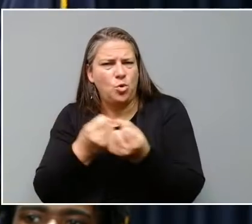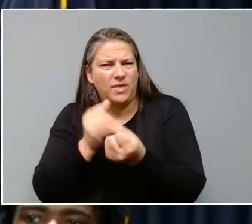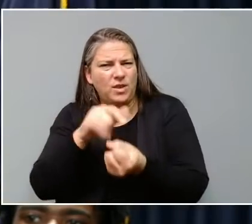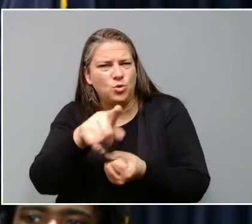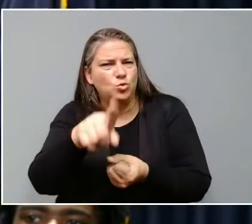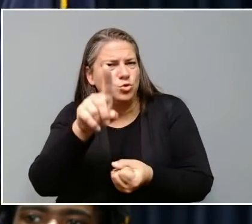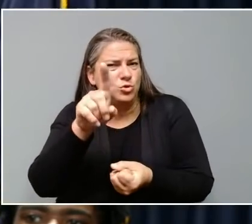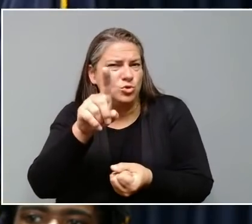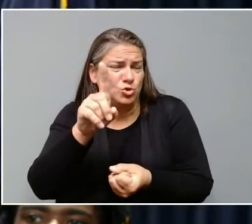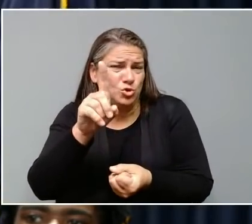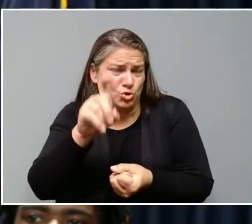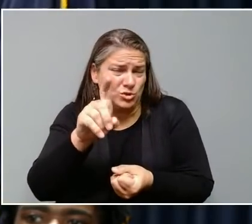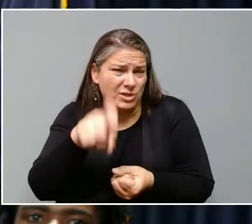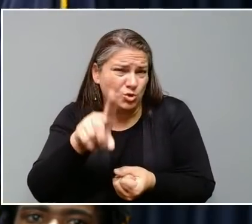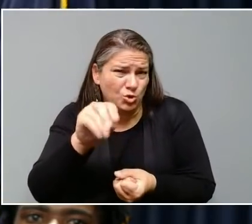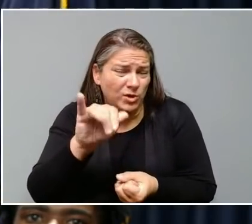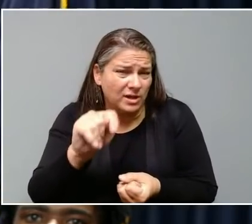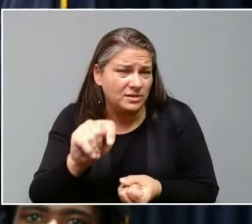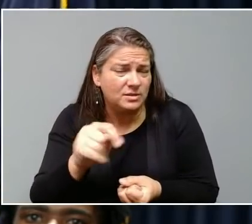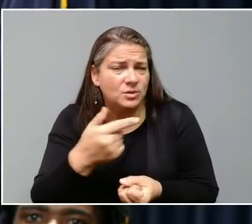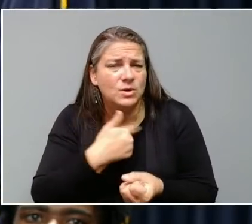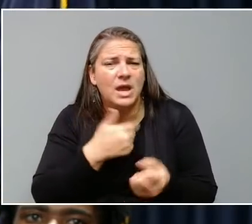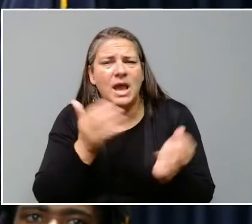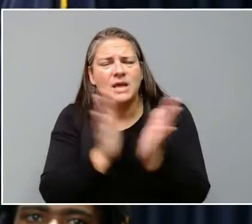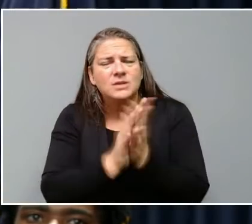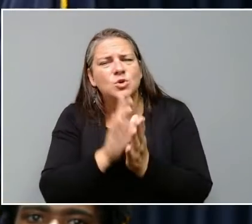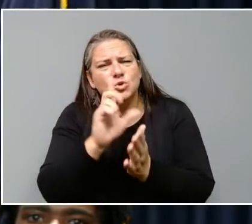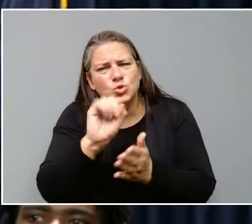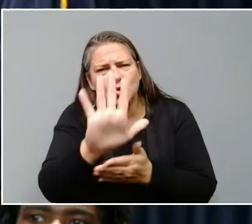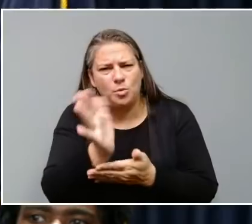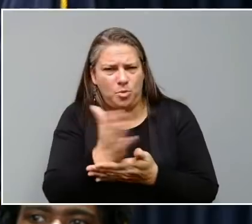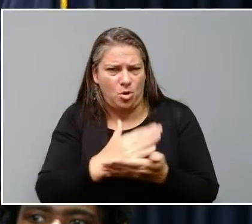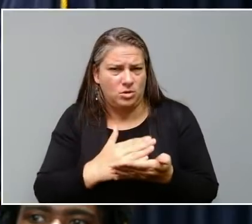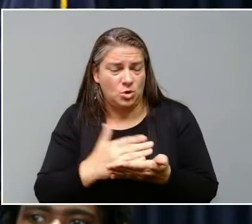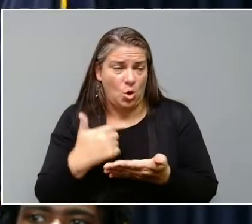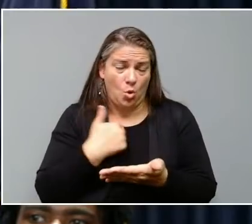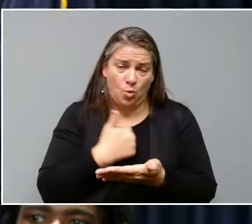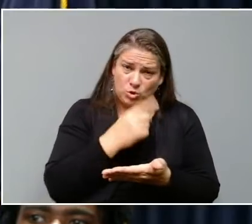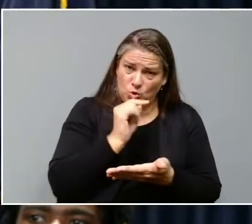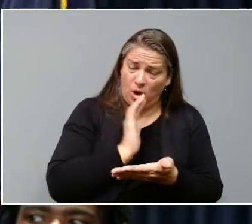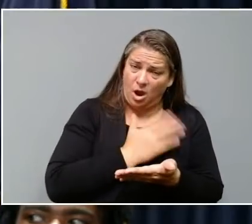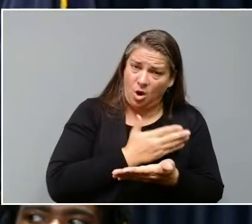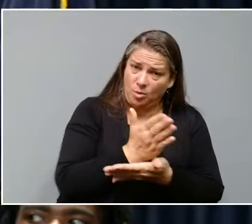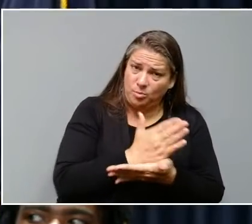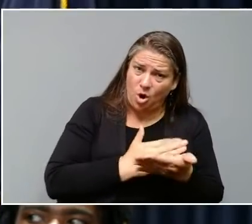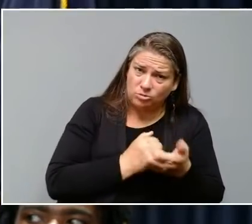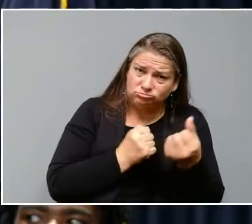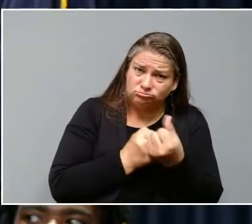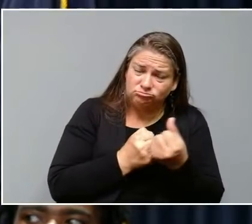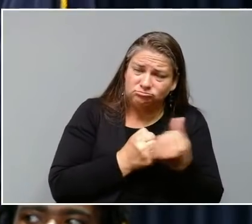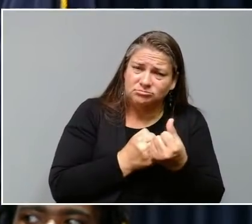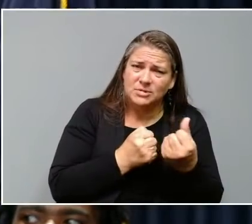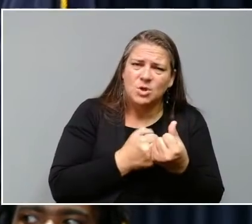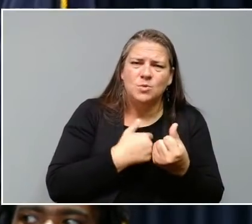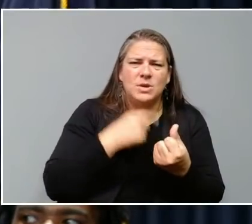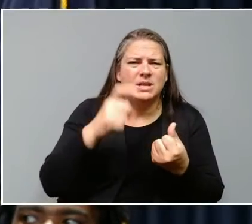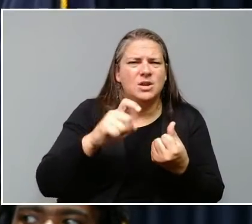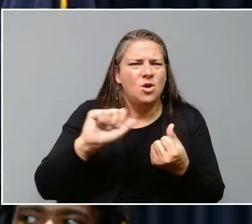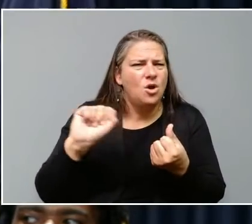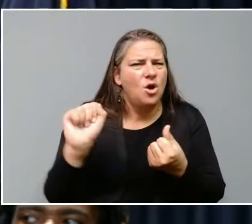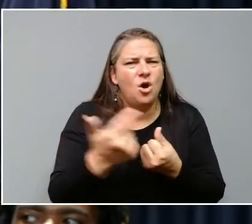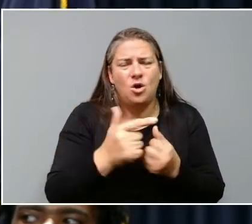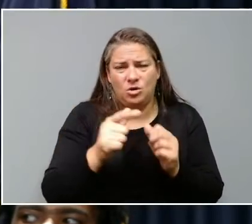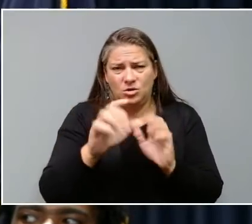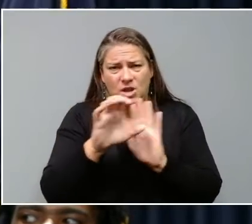So we ask you to do your part. We are going to continue to do our part, but it's going to take all of us in this Commonwealth to get